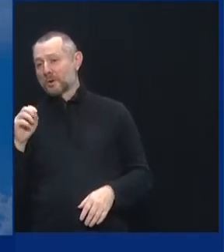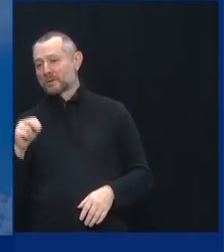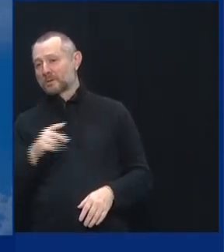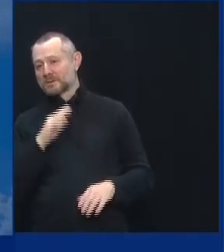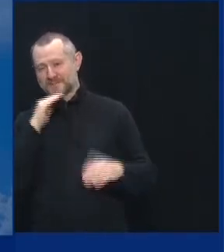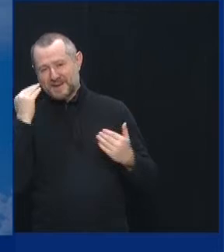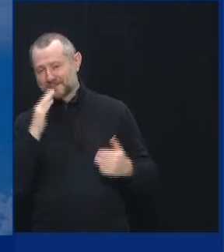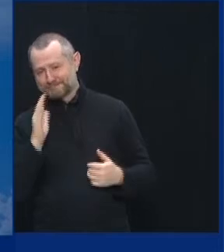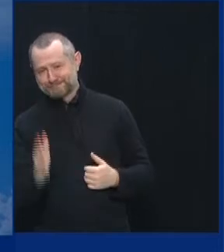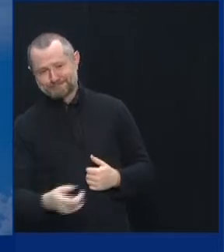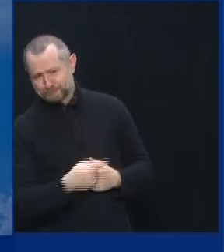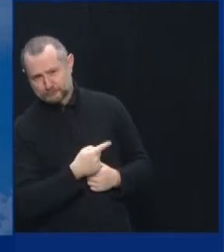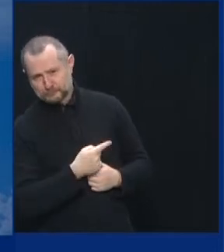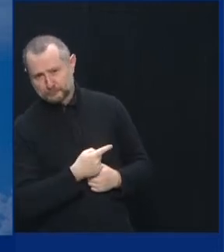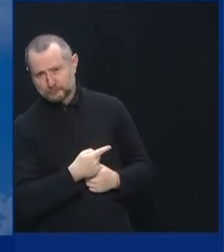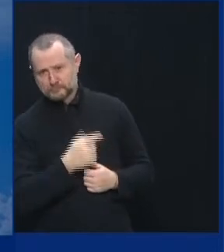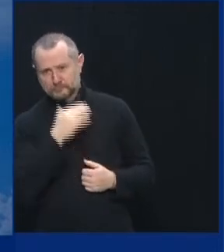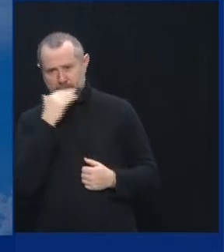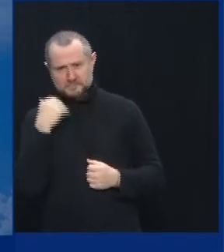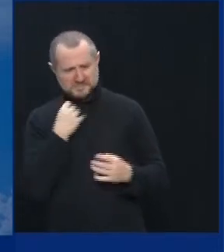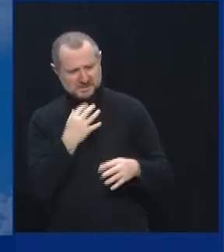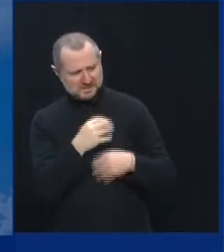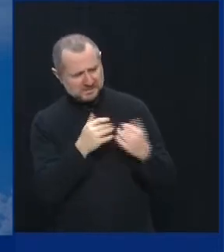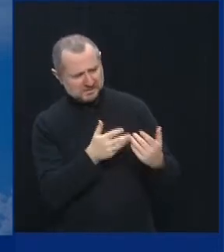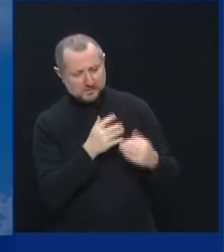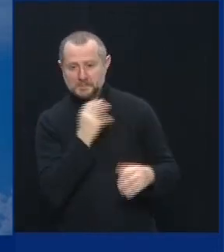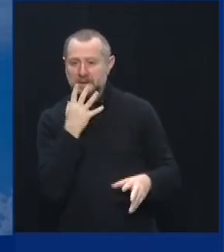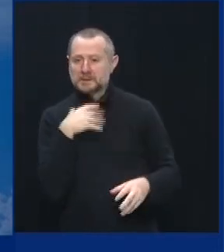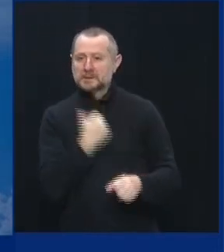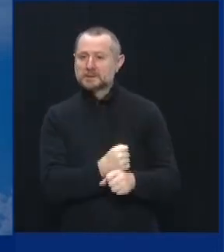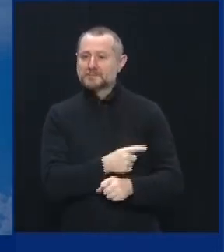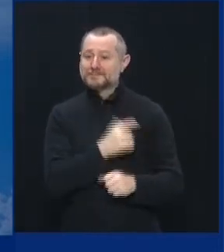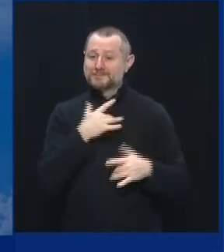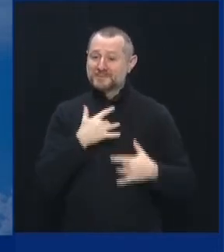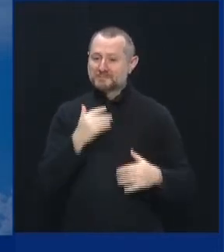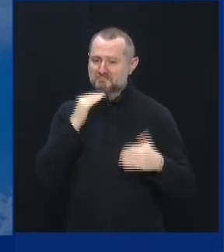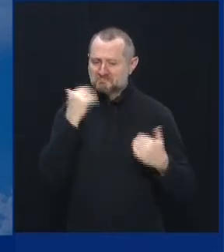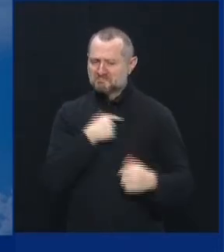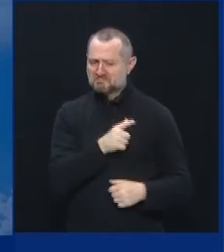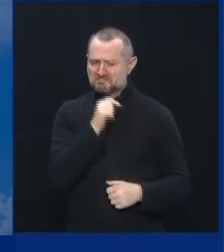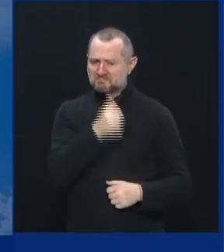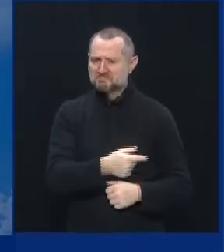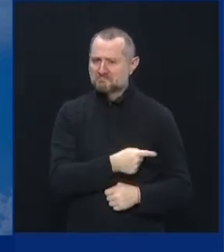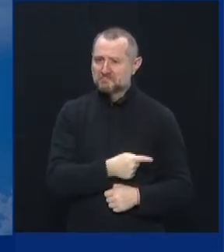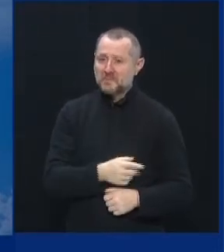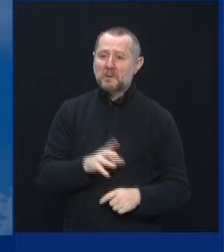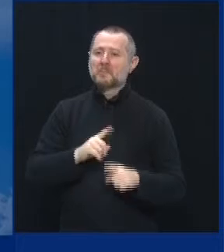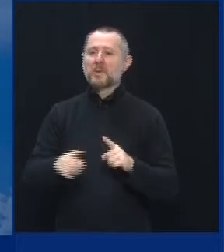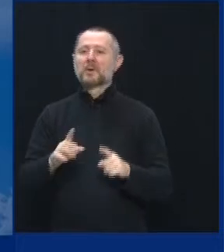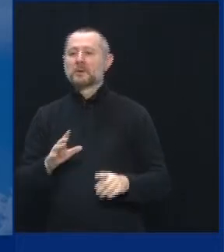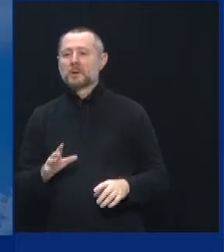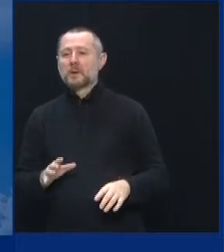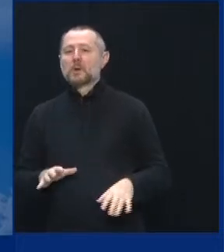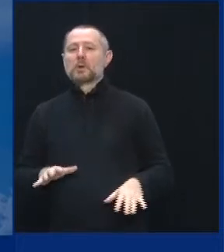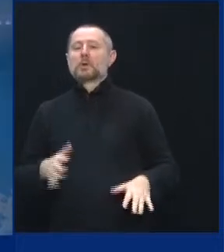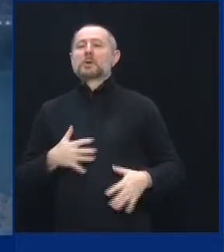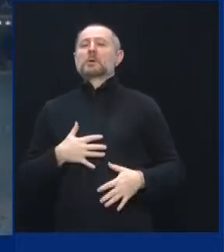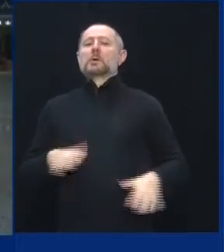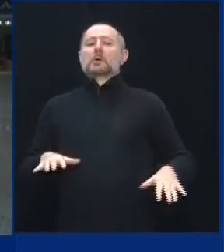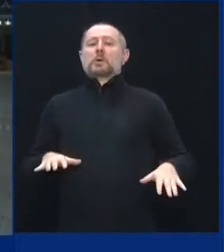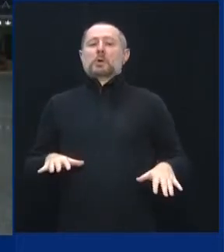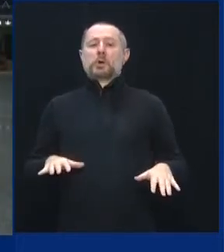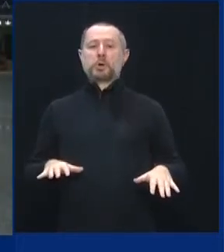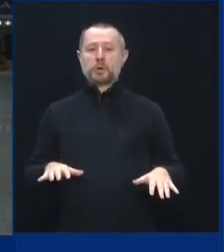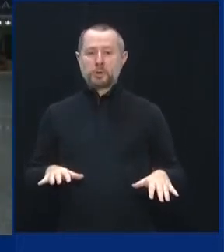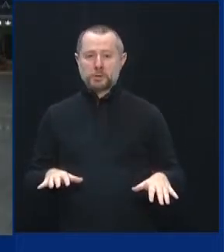with him for many years. He's just not a smiling kind of person. But take a breath. Do a little something different.